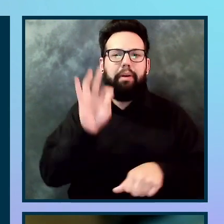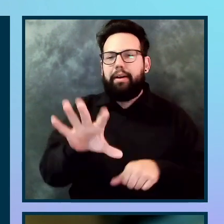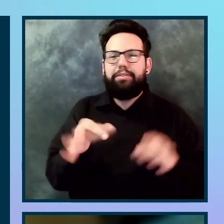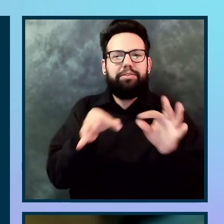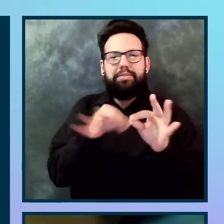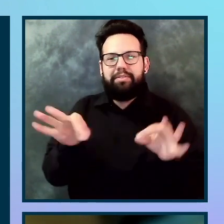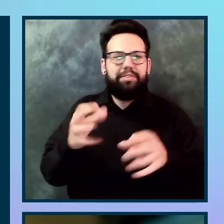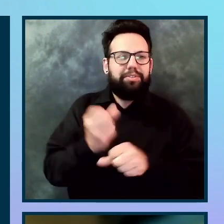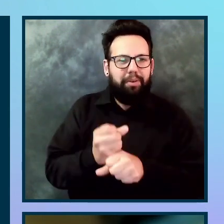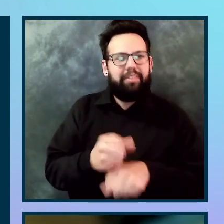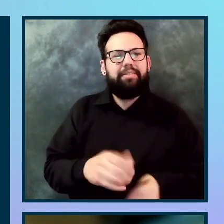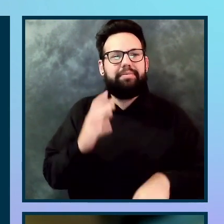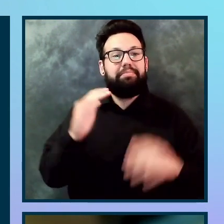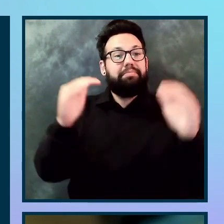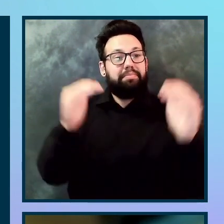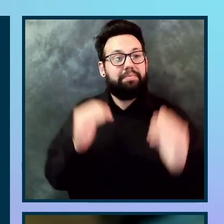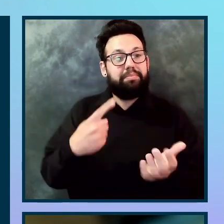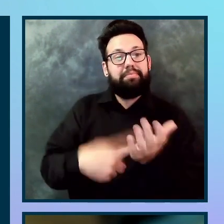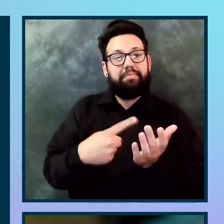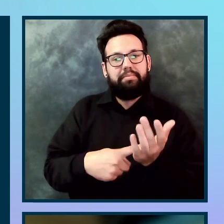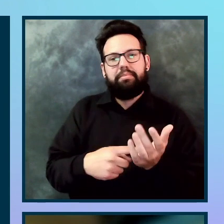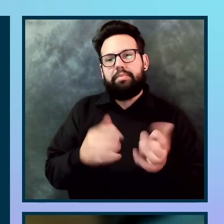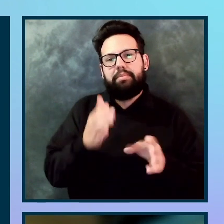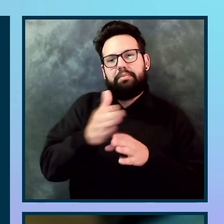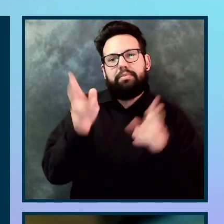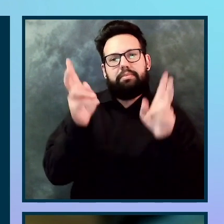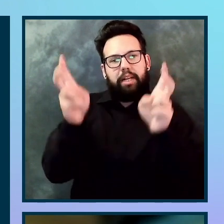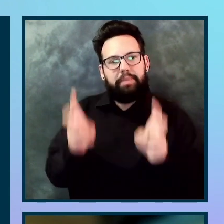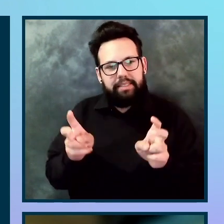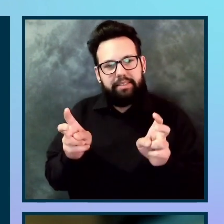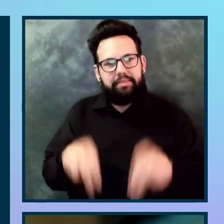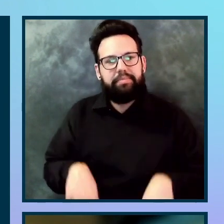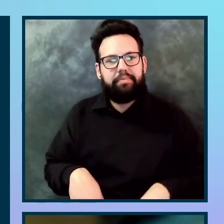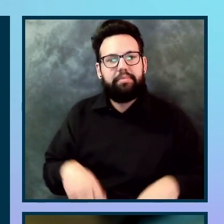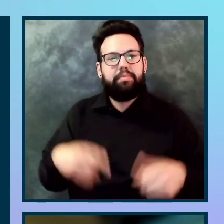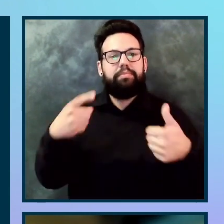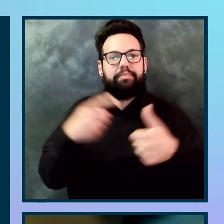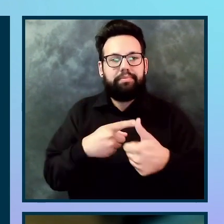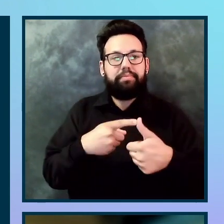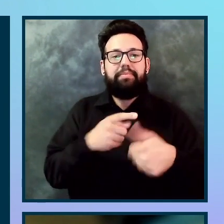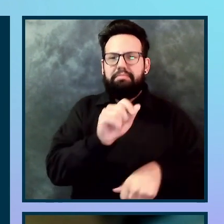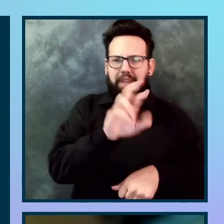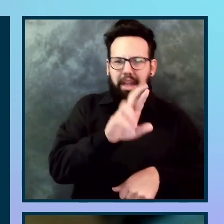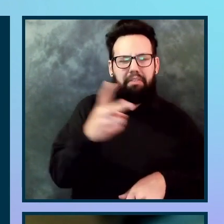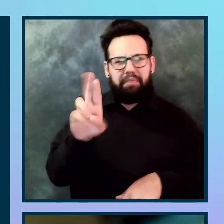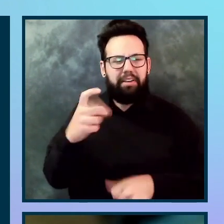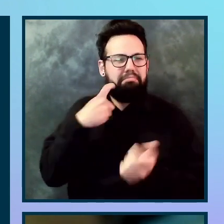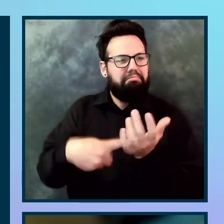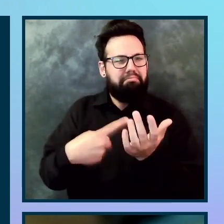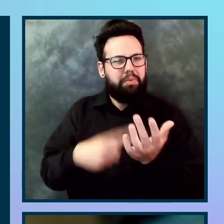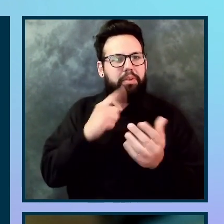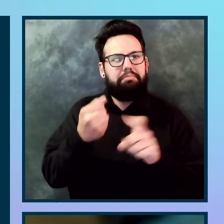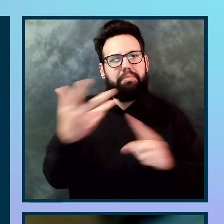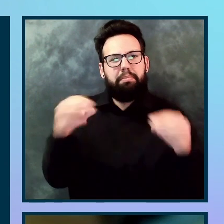the accessibility of augmented and virtual reality, creating accessible experiences now, and then in the future, before we dive